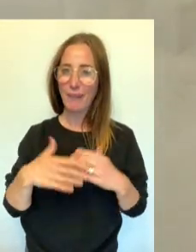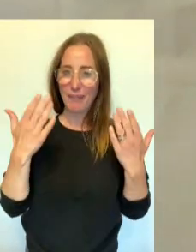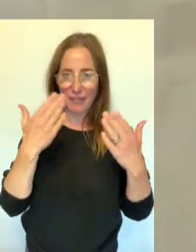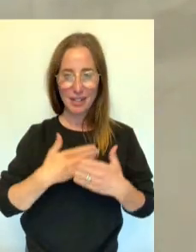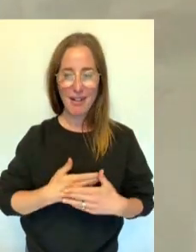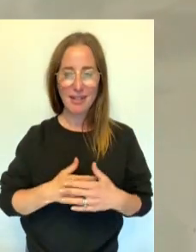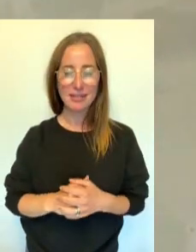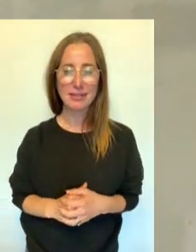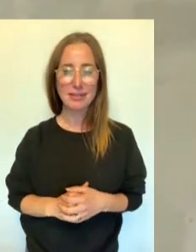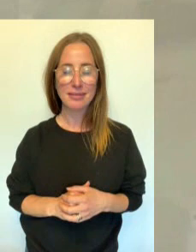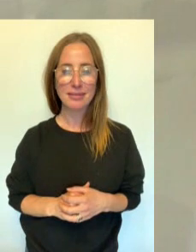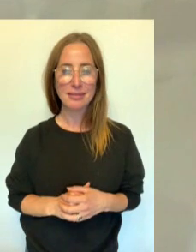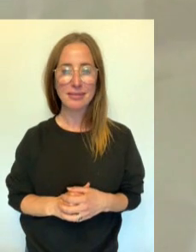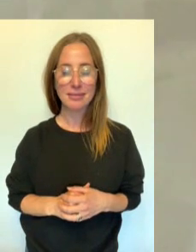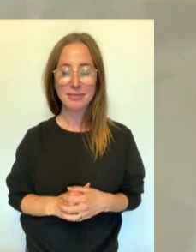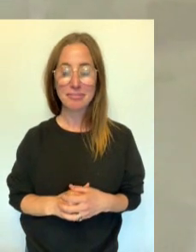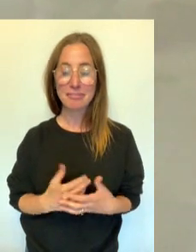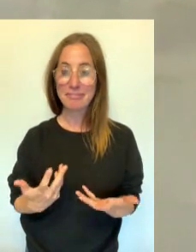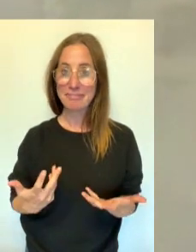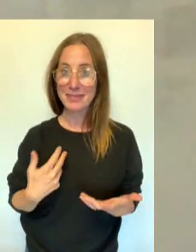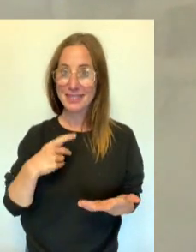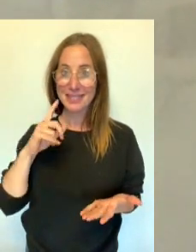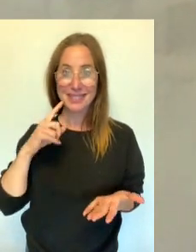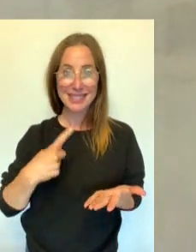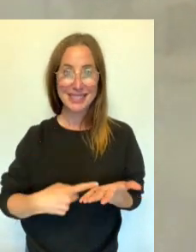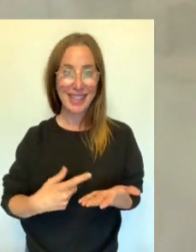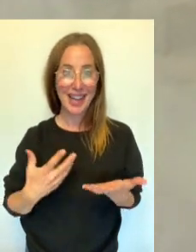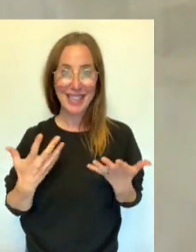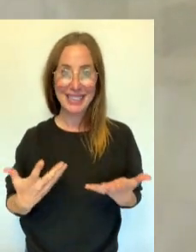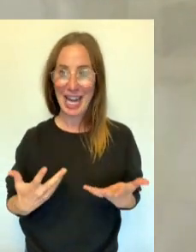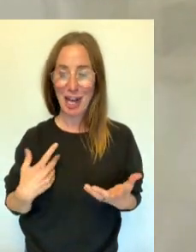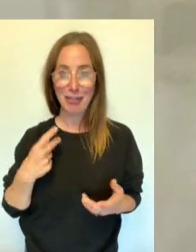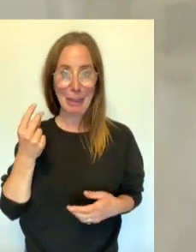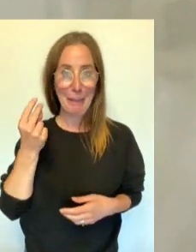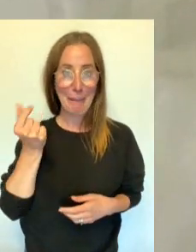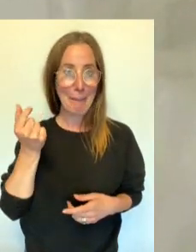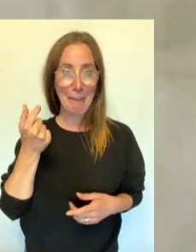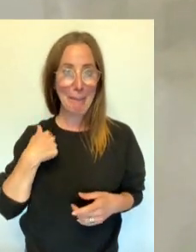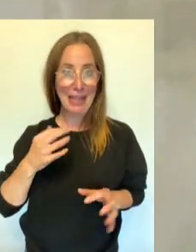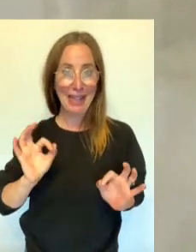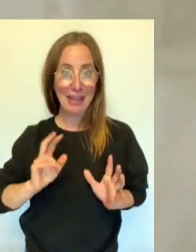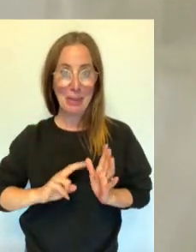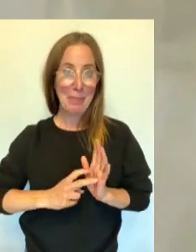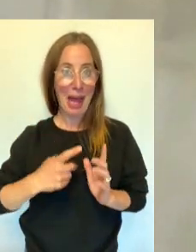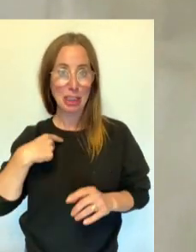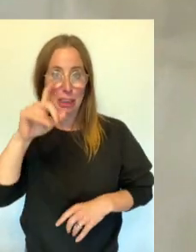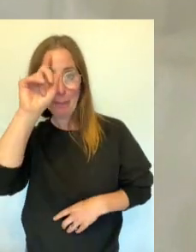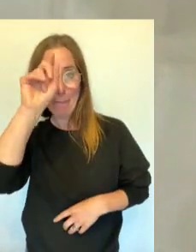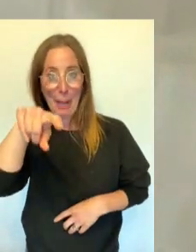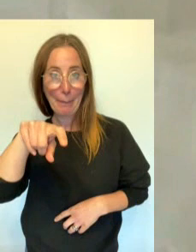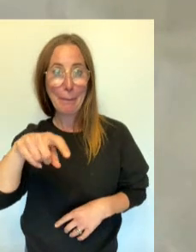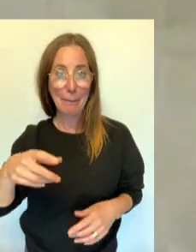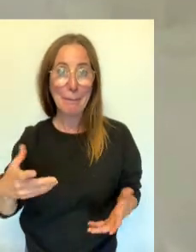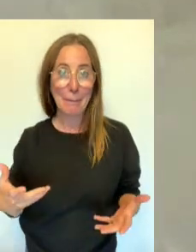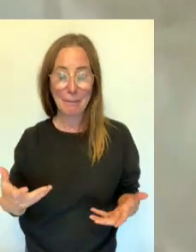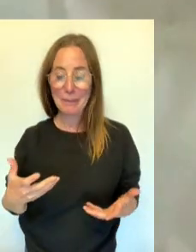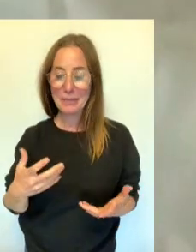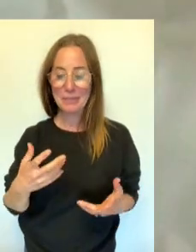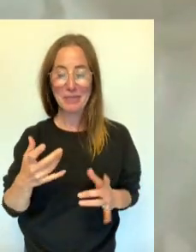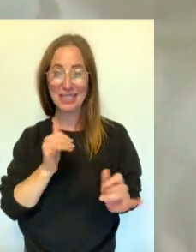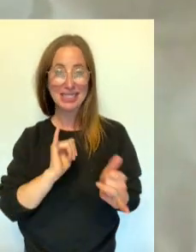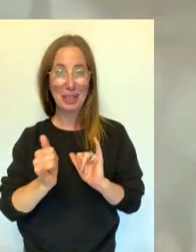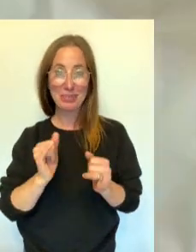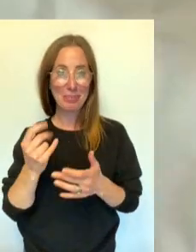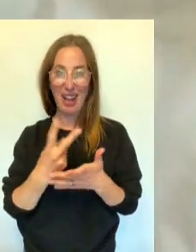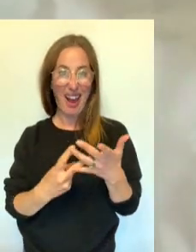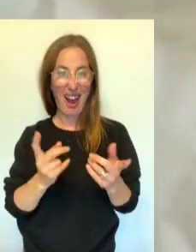I've decided to do now, which is completely a spontaneous idea, I had not planned to do this, but sometimes that's how these art